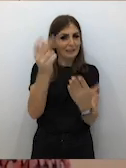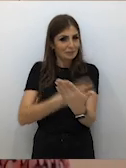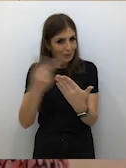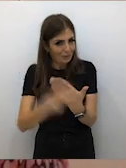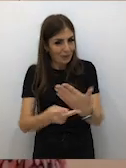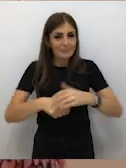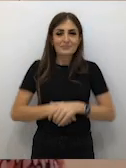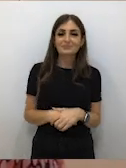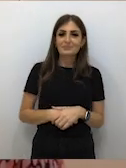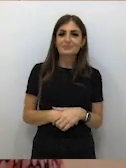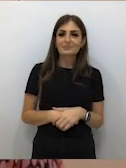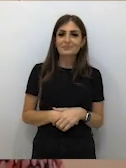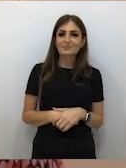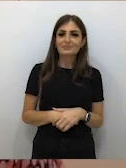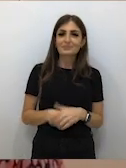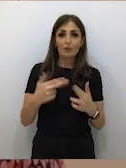Australia's leadership programs.